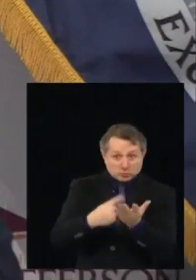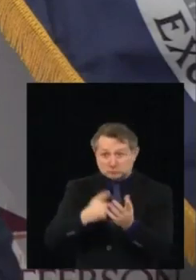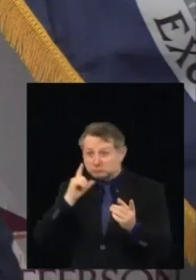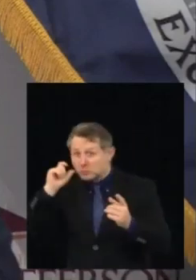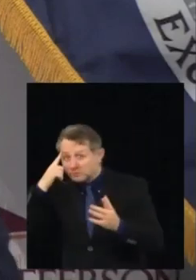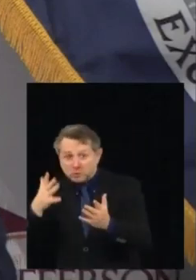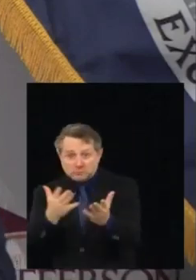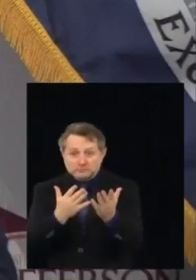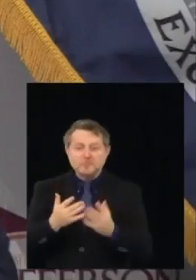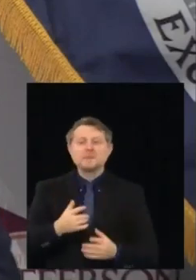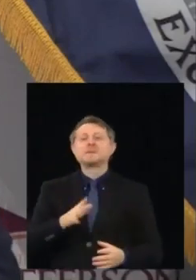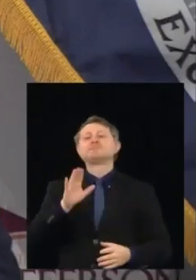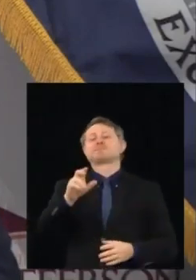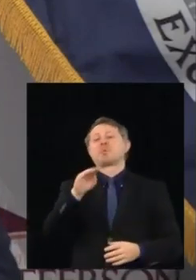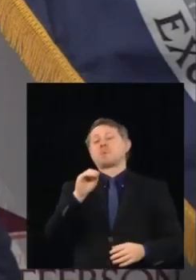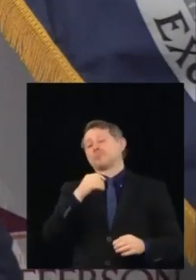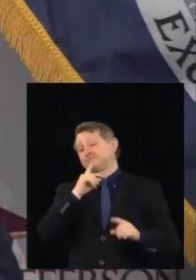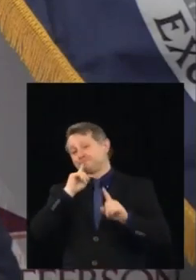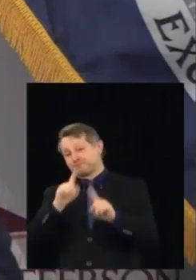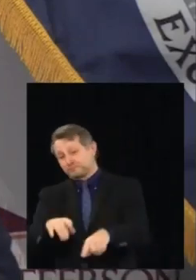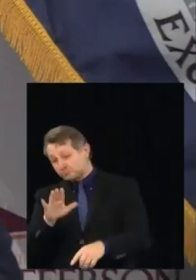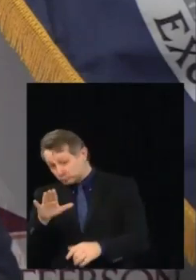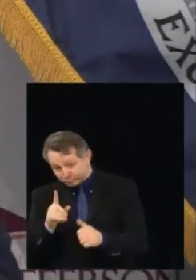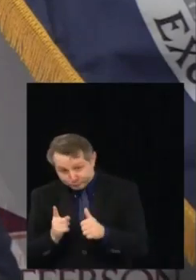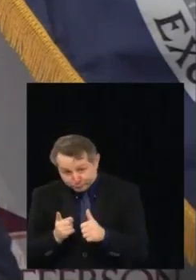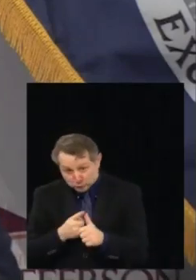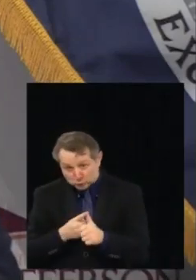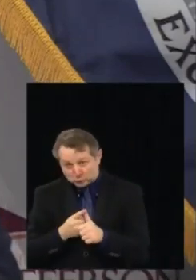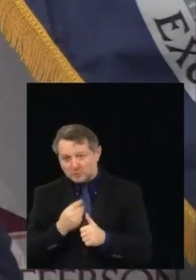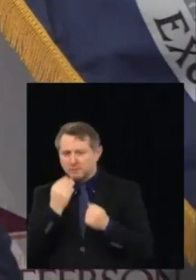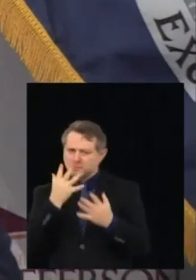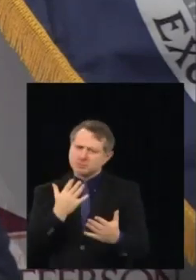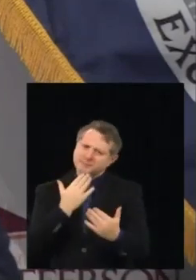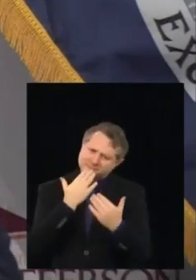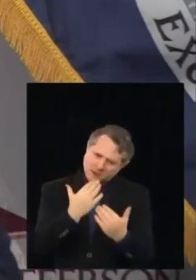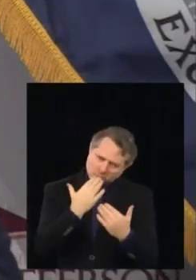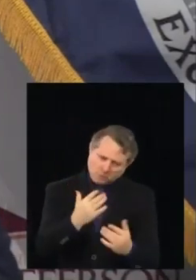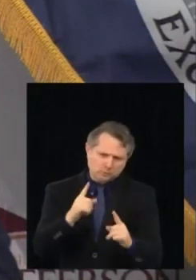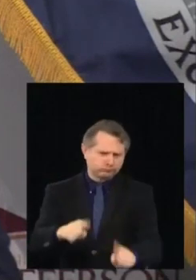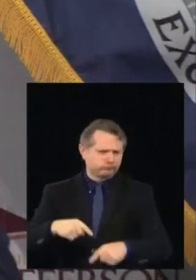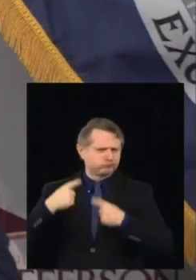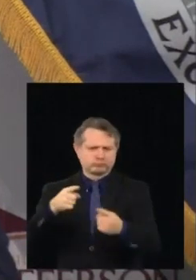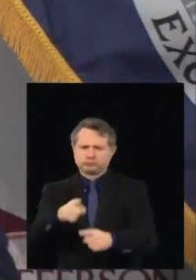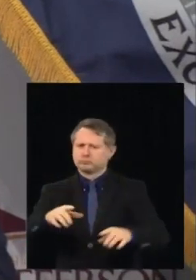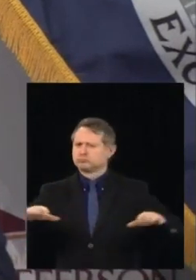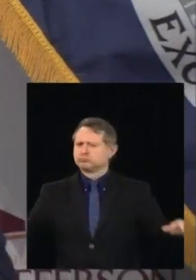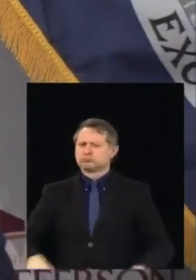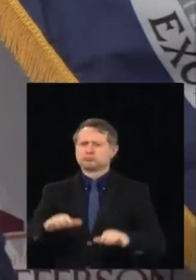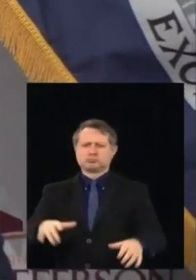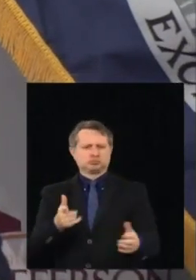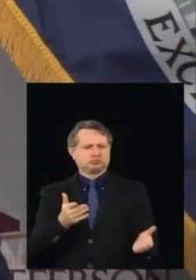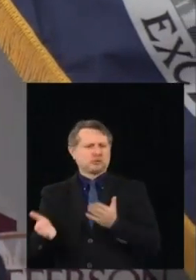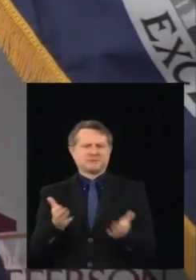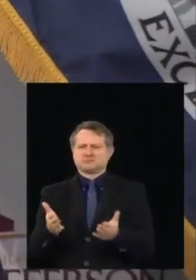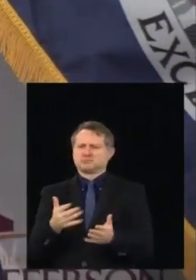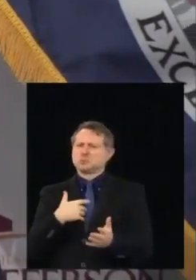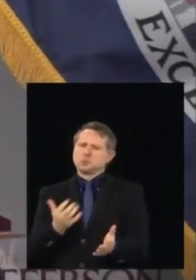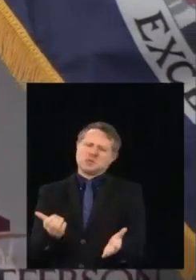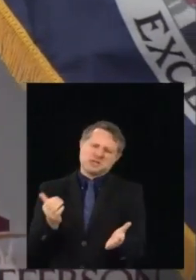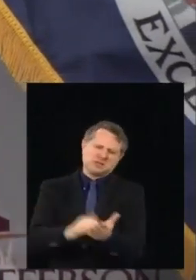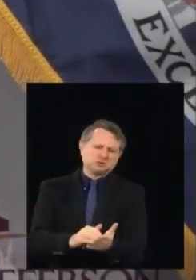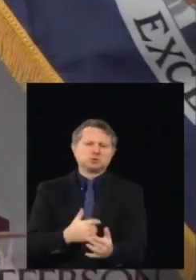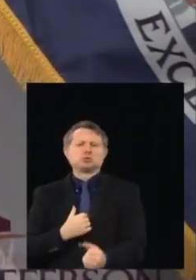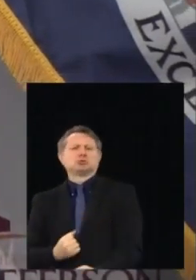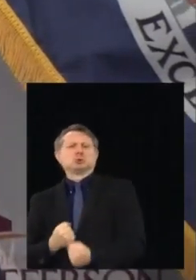them, I say to them, I thank them for the service that they've been doing. Again, I feel very passionately